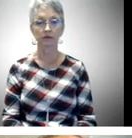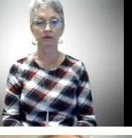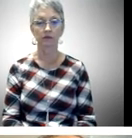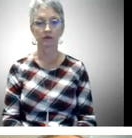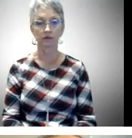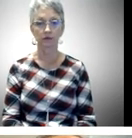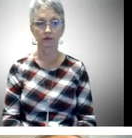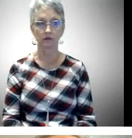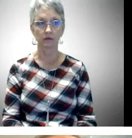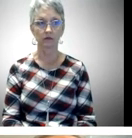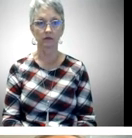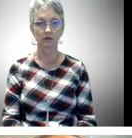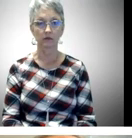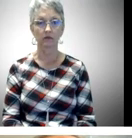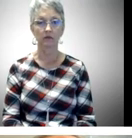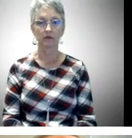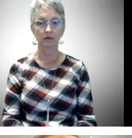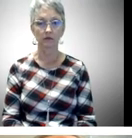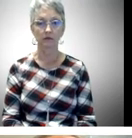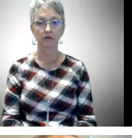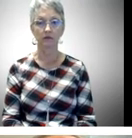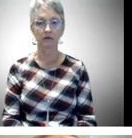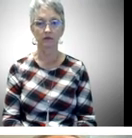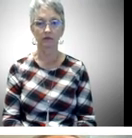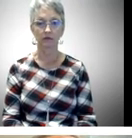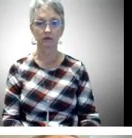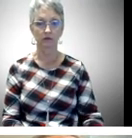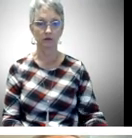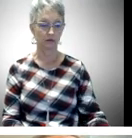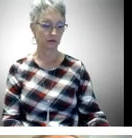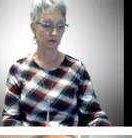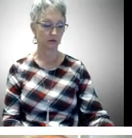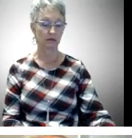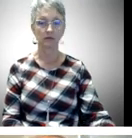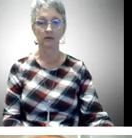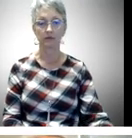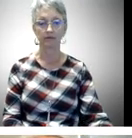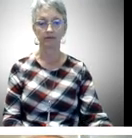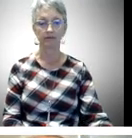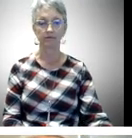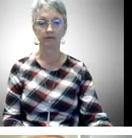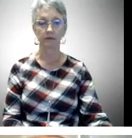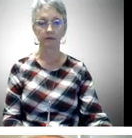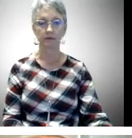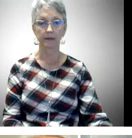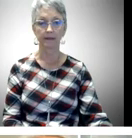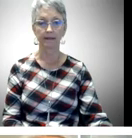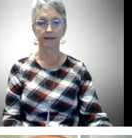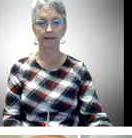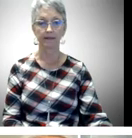or supported decision making as an alternative to guardianship. And what I did is that you'll see